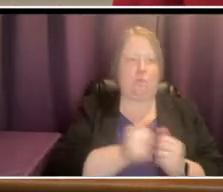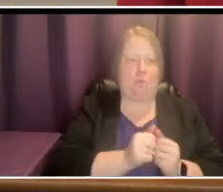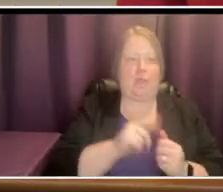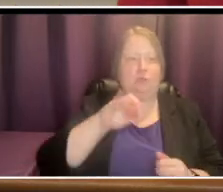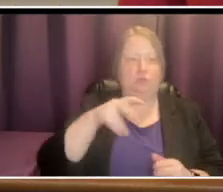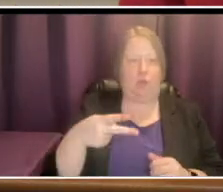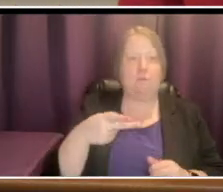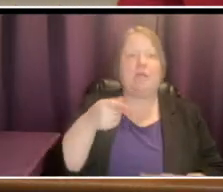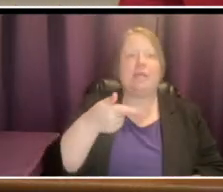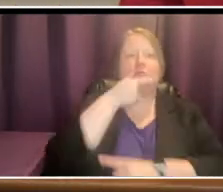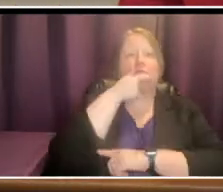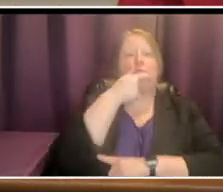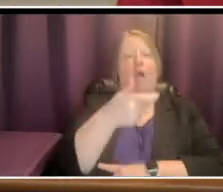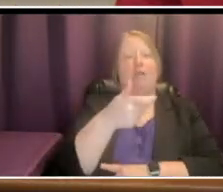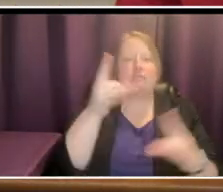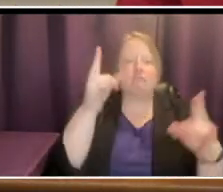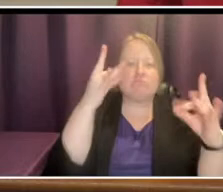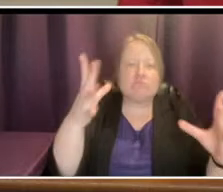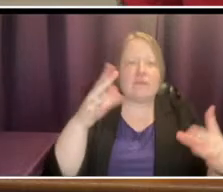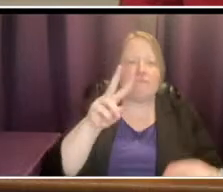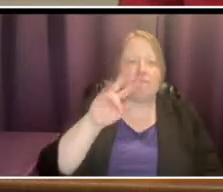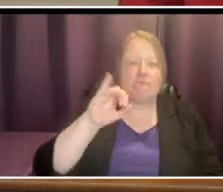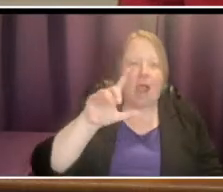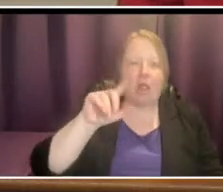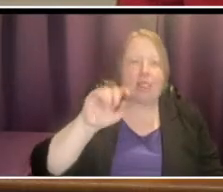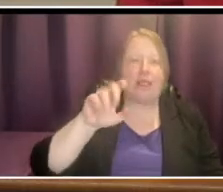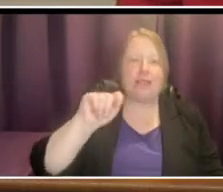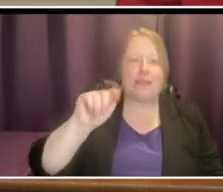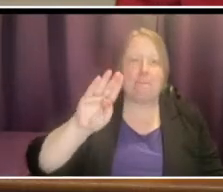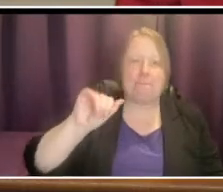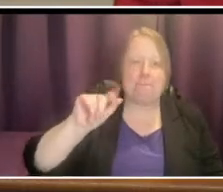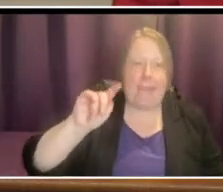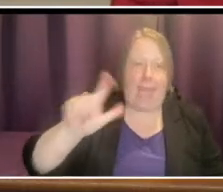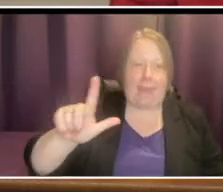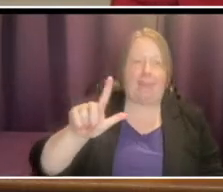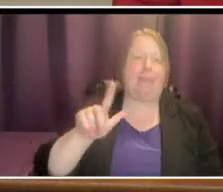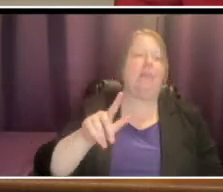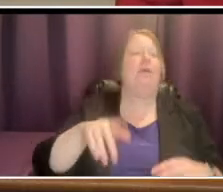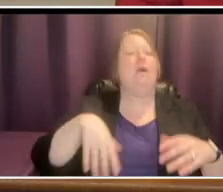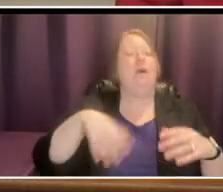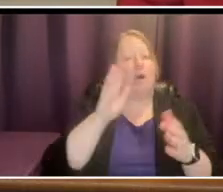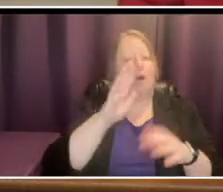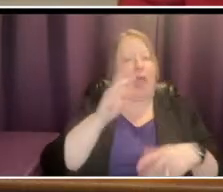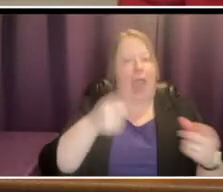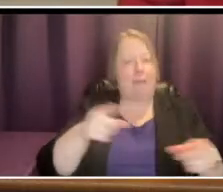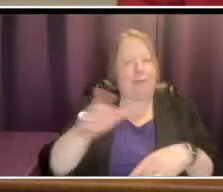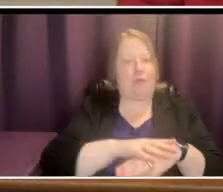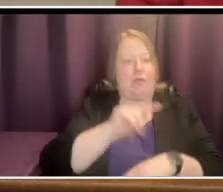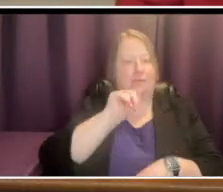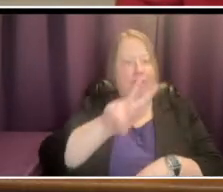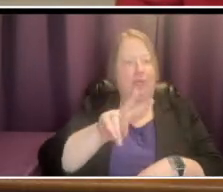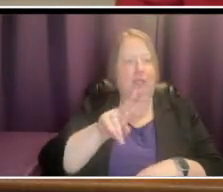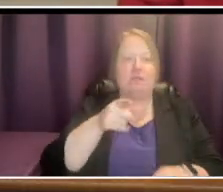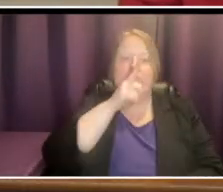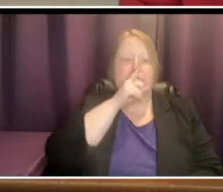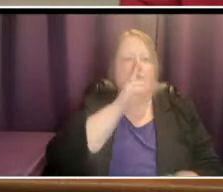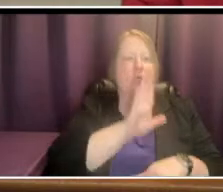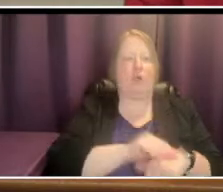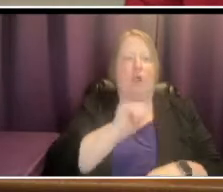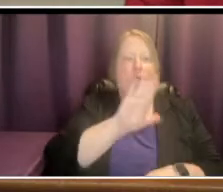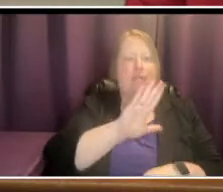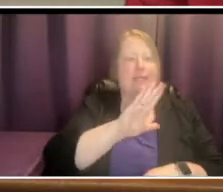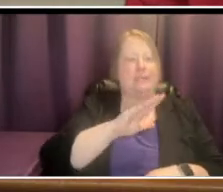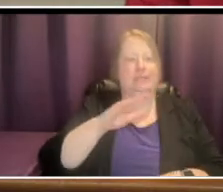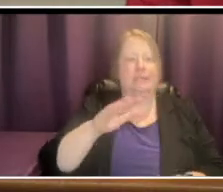battles rage on television. He did not call his Secretary of Defense or the National Guard, the Chief of the Capitol Police, or the Chief